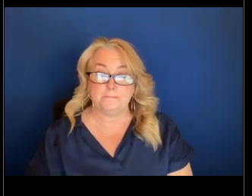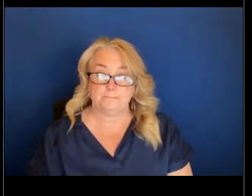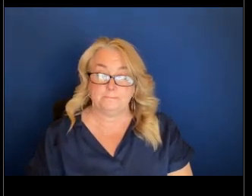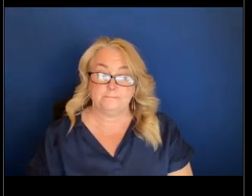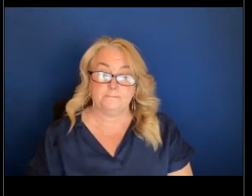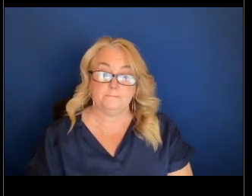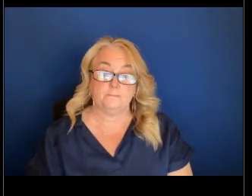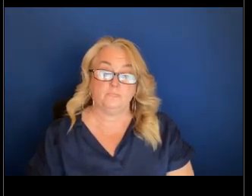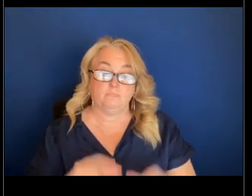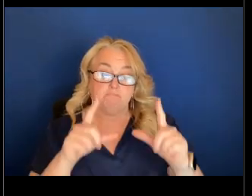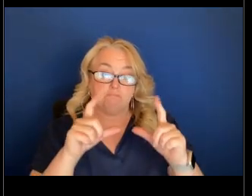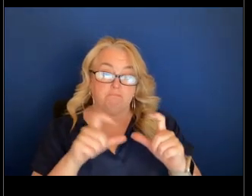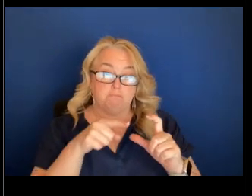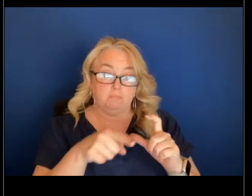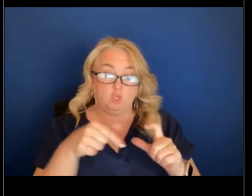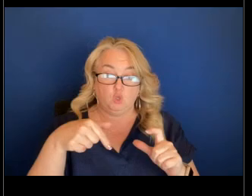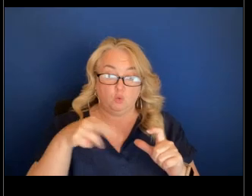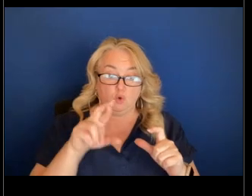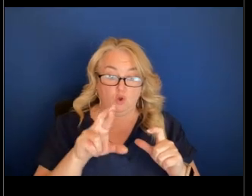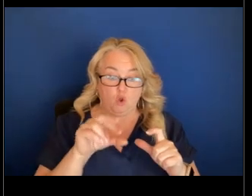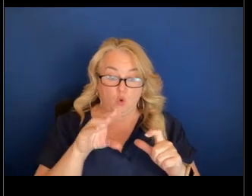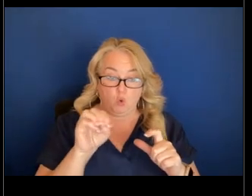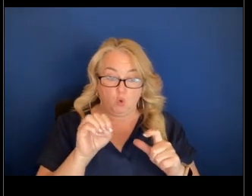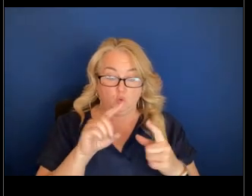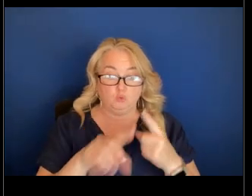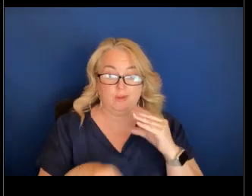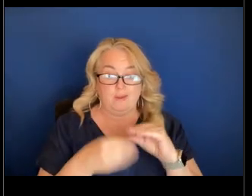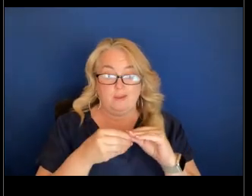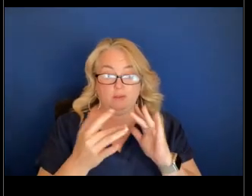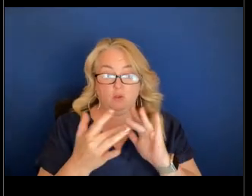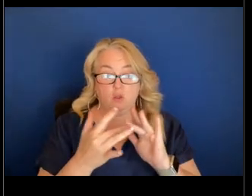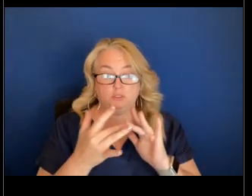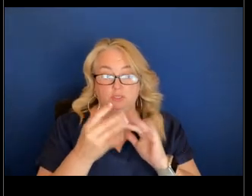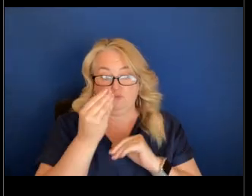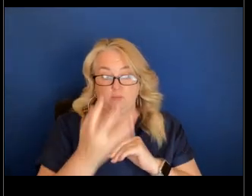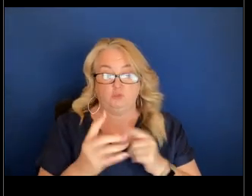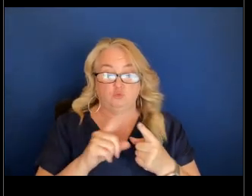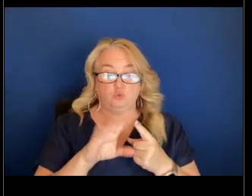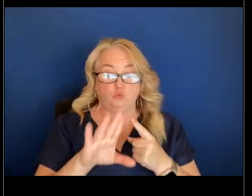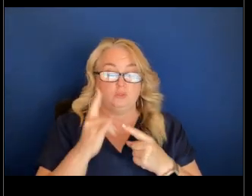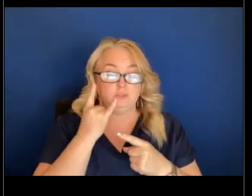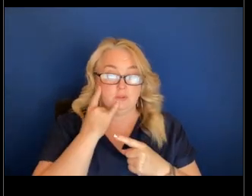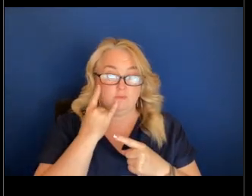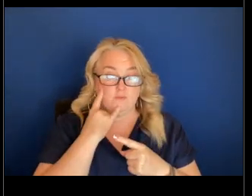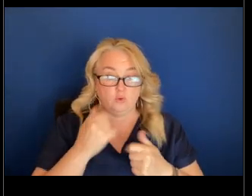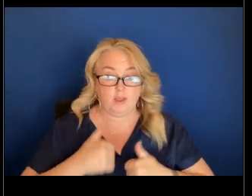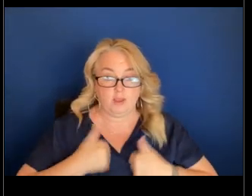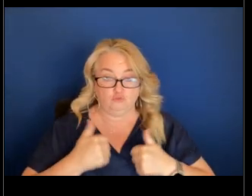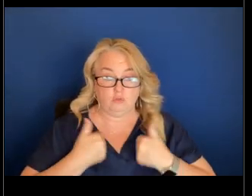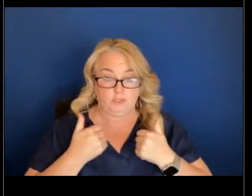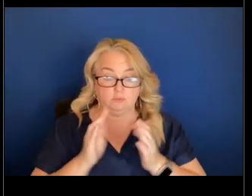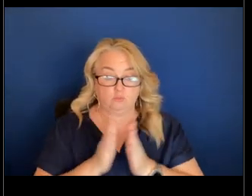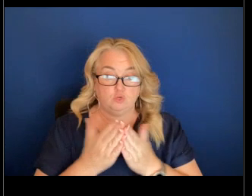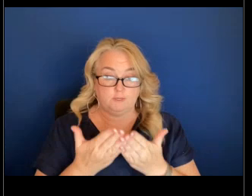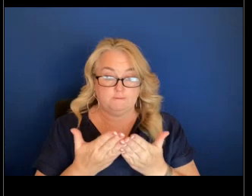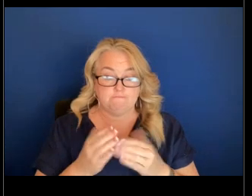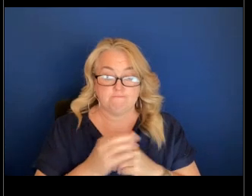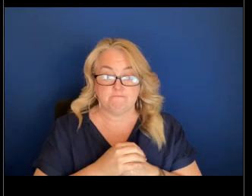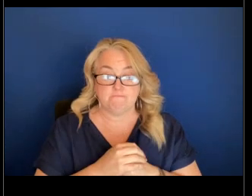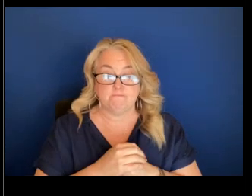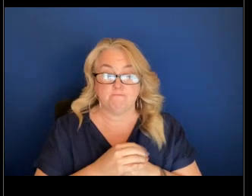Scan this QR code to add the DCRC's contact information to your cell phone's address book.